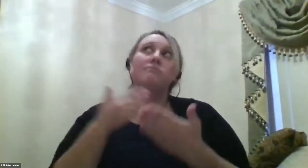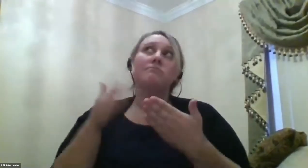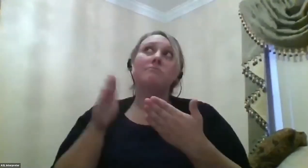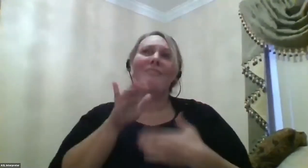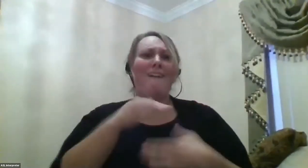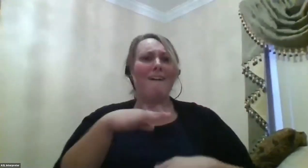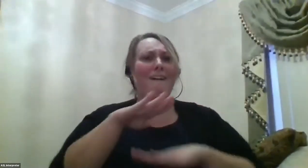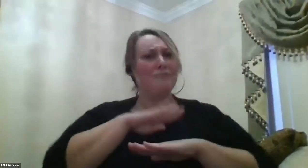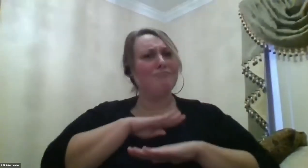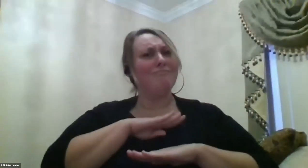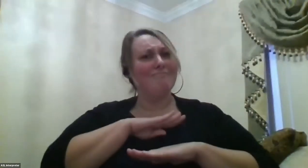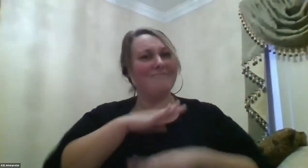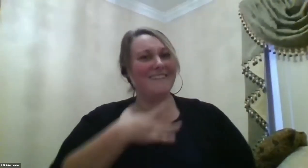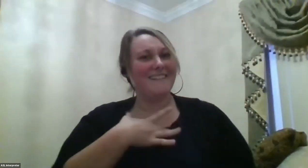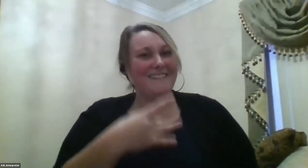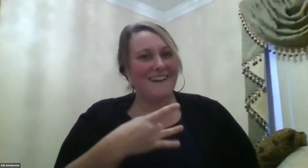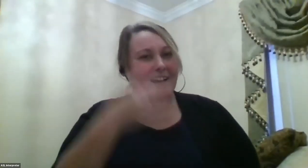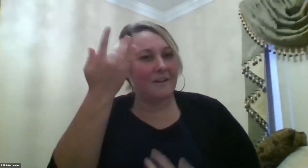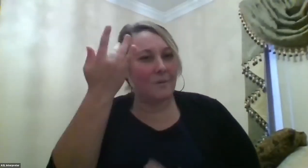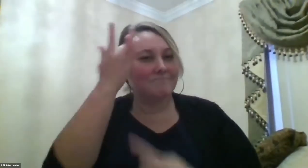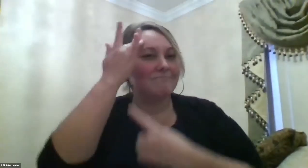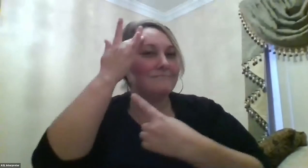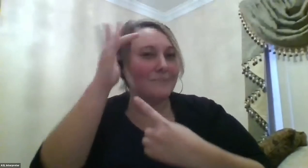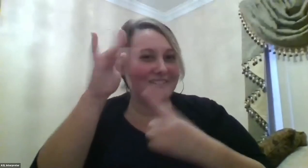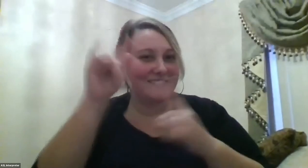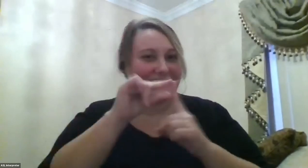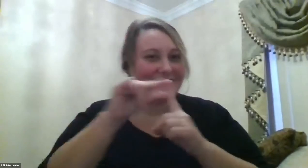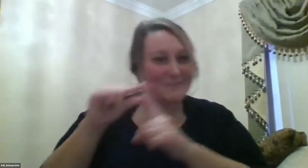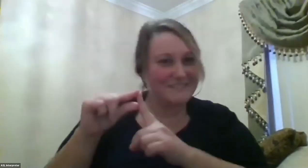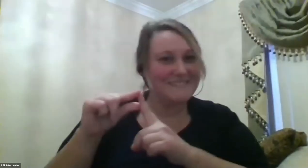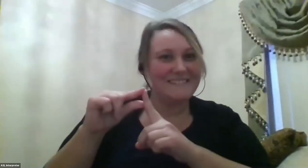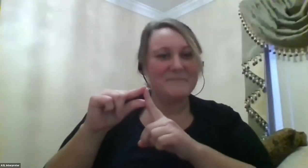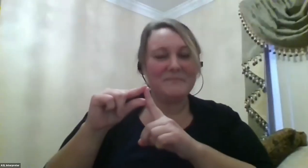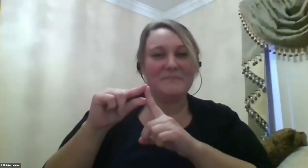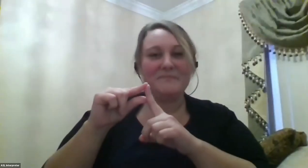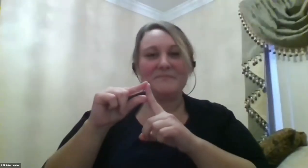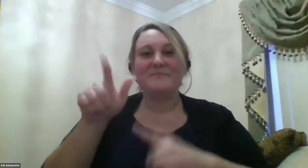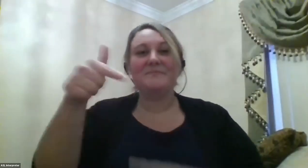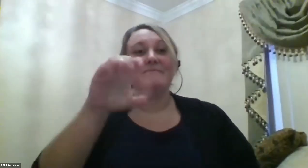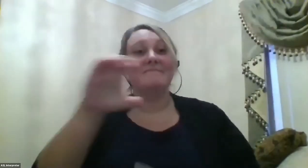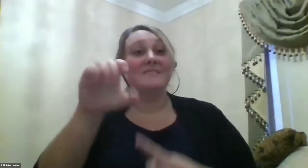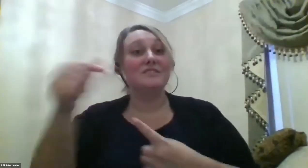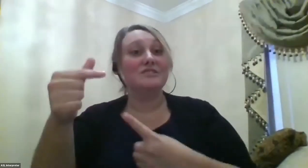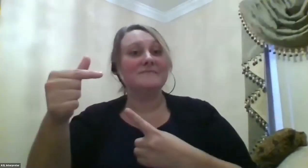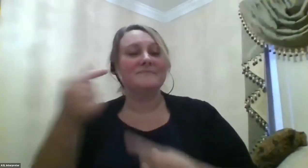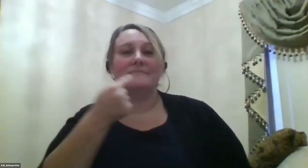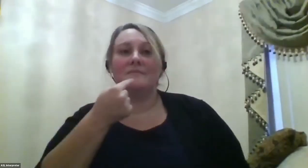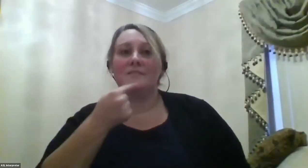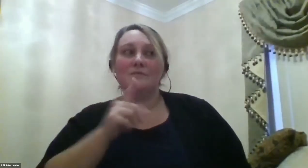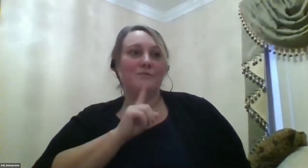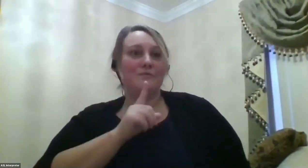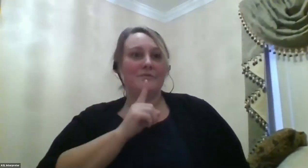even towards the end of the song, like, uh, if you listen to the whole thing, that she herself can't contain herself from